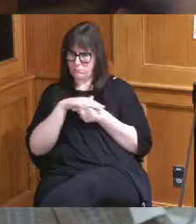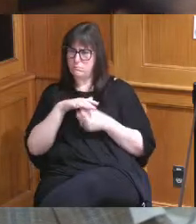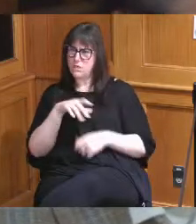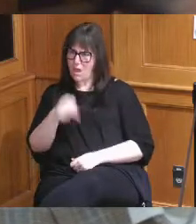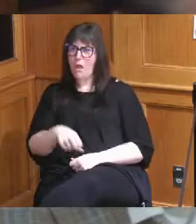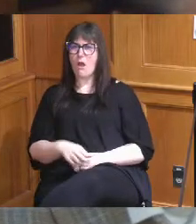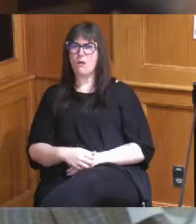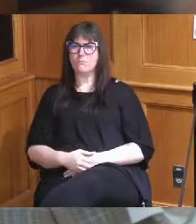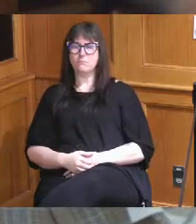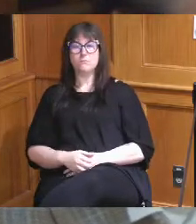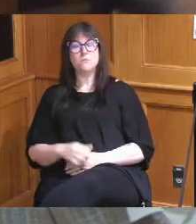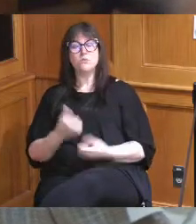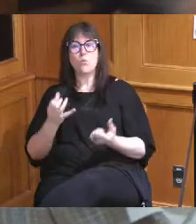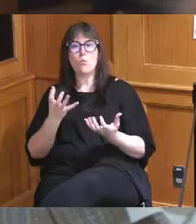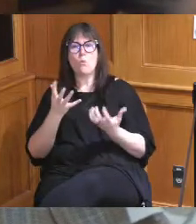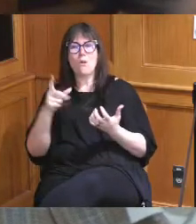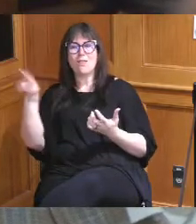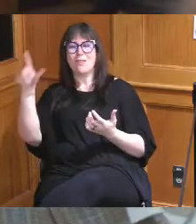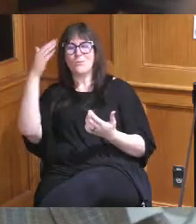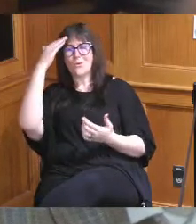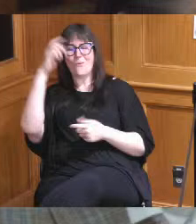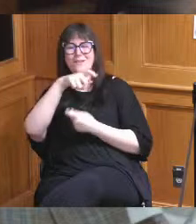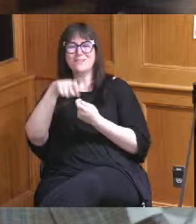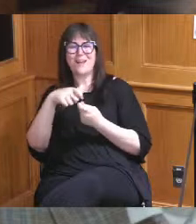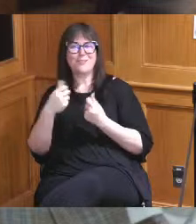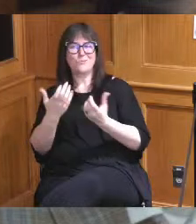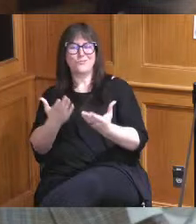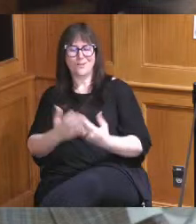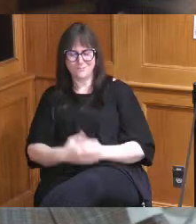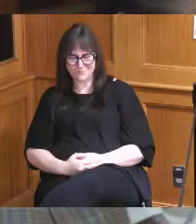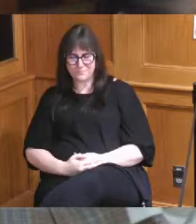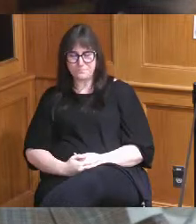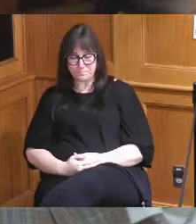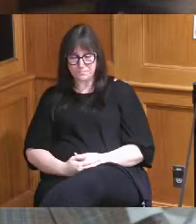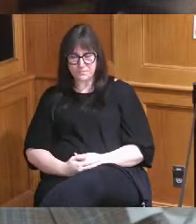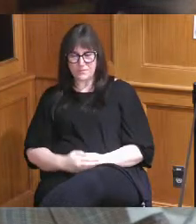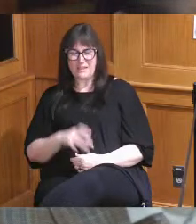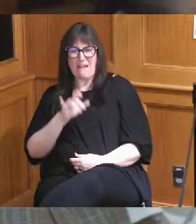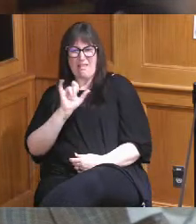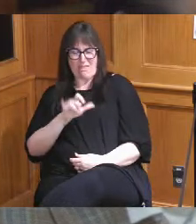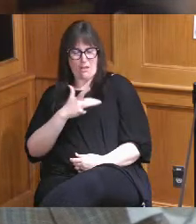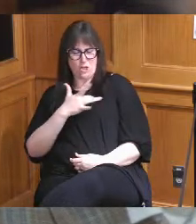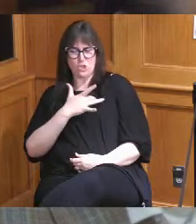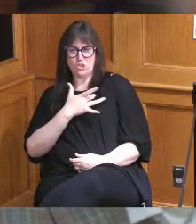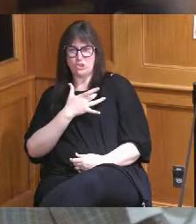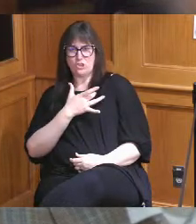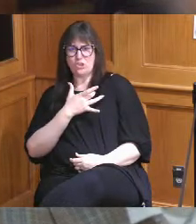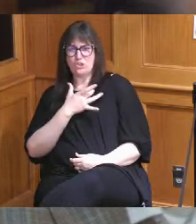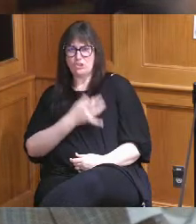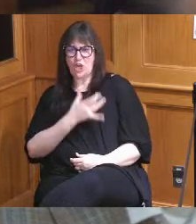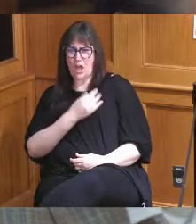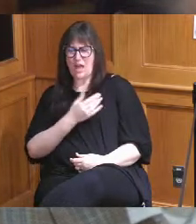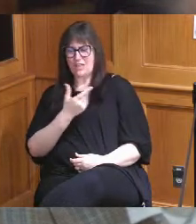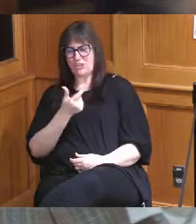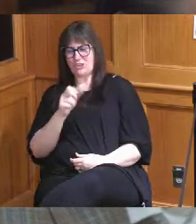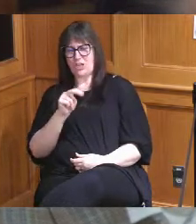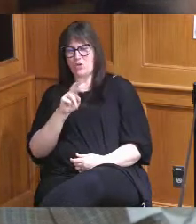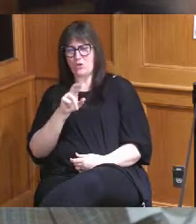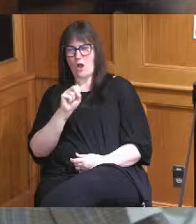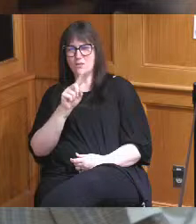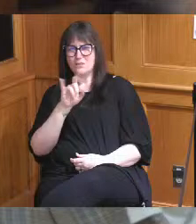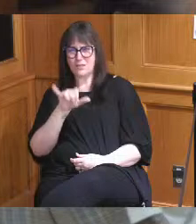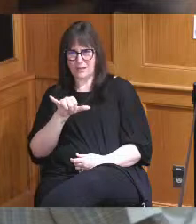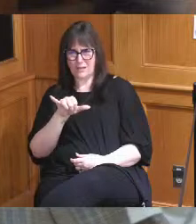wanted them to know exactly what that goes toward. Now, getting to Generosity 513, and it may not